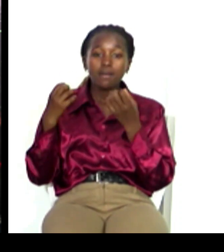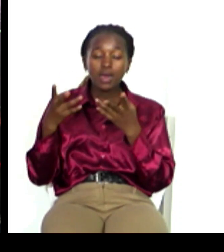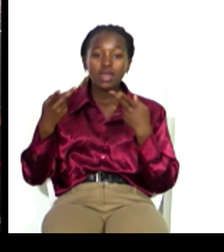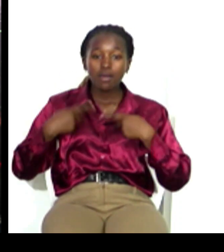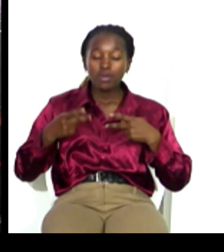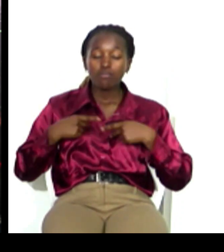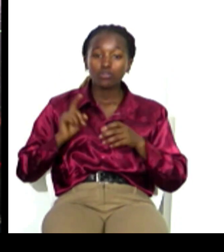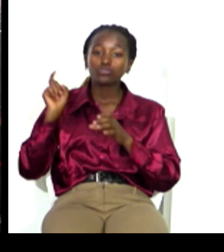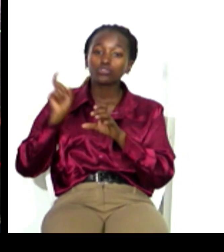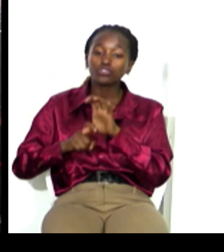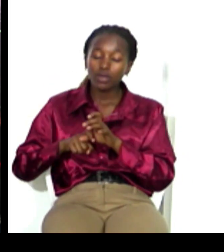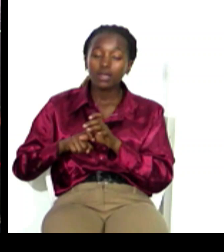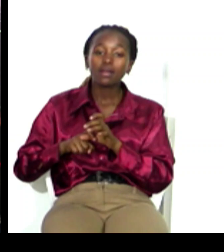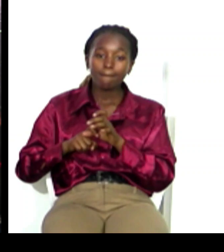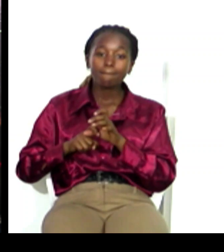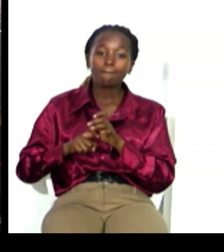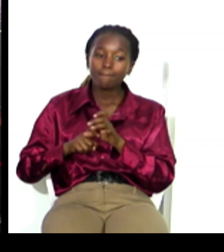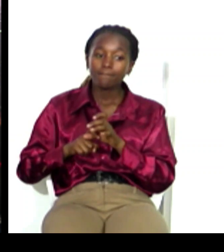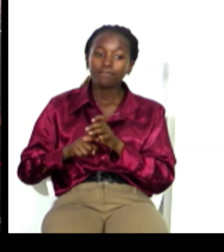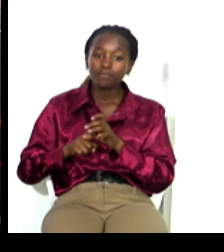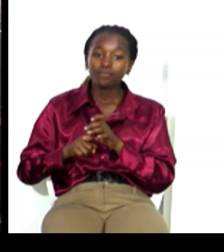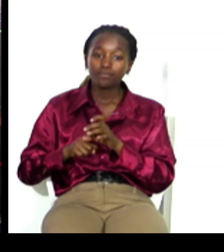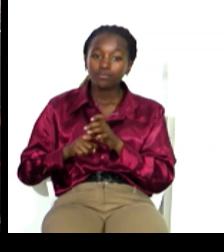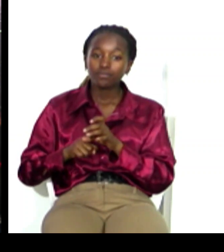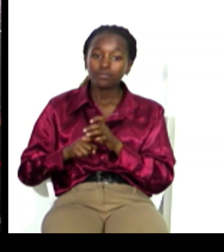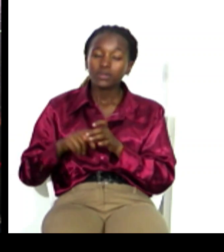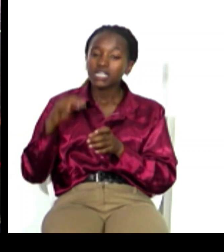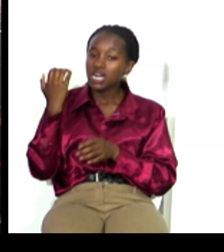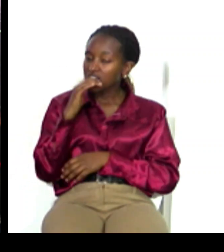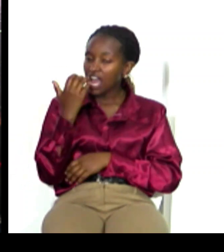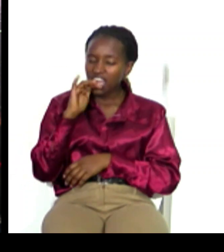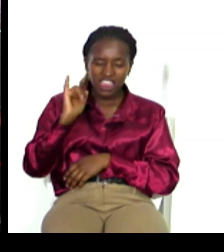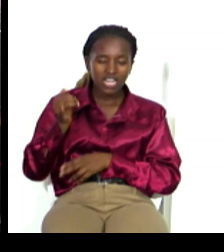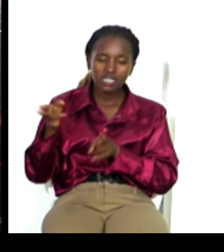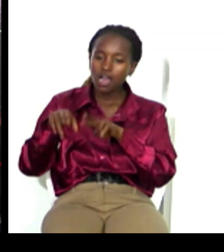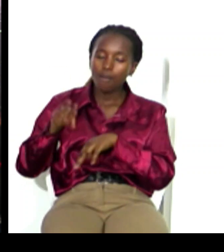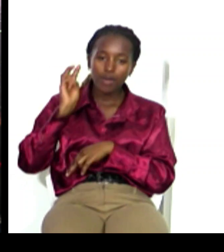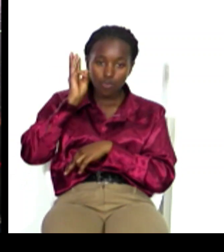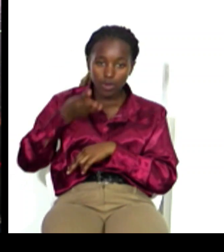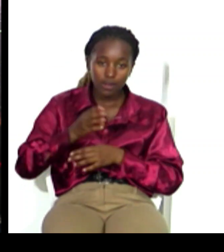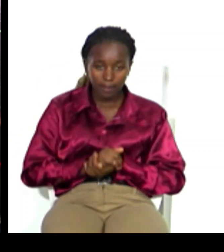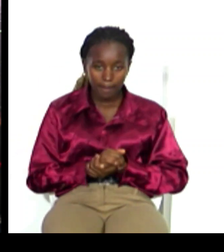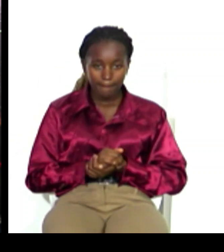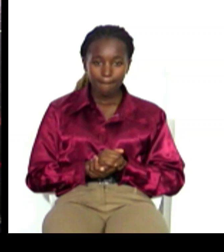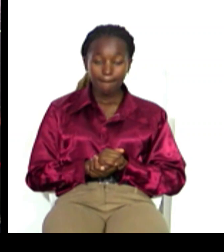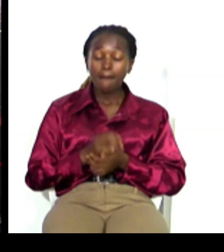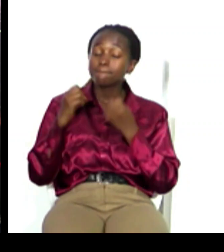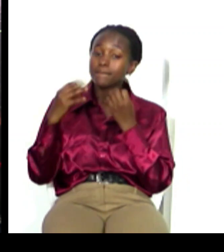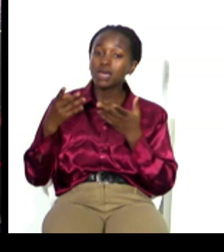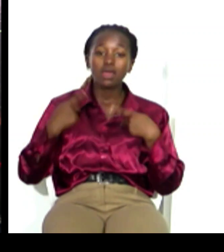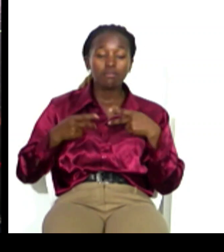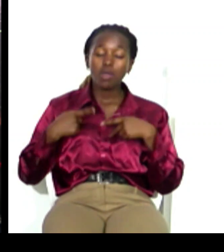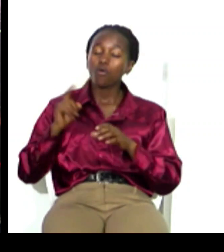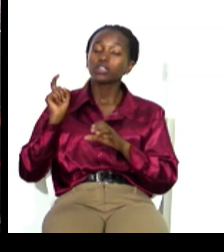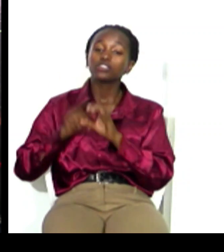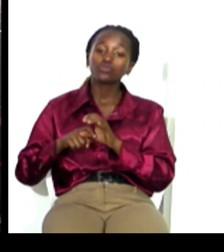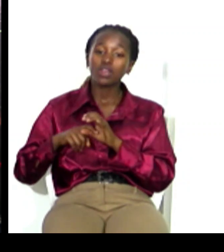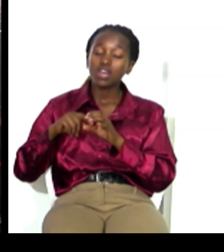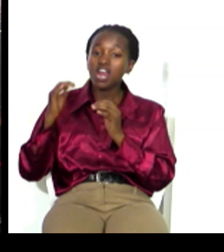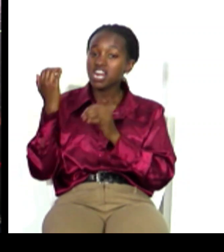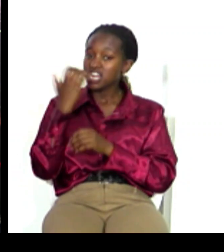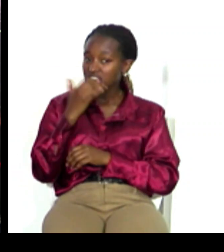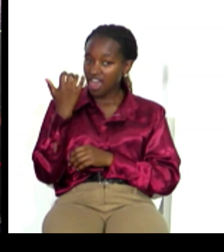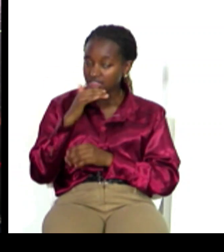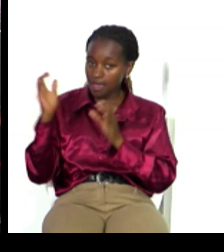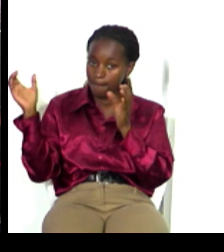kutoroka UDA, waende hii party yake yenye anaenda kuform. That is sure bet. 2026 watu wengi wanaenda kutoka, wanaenda kujoin Rigathi